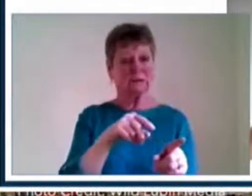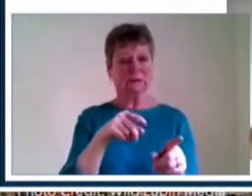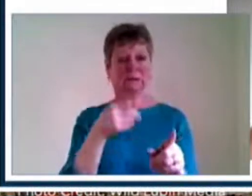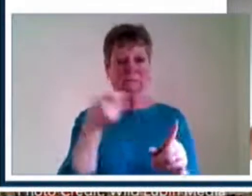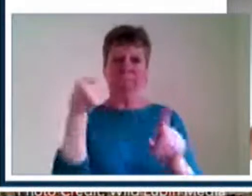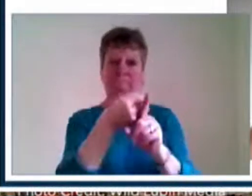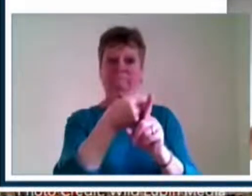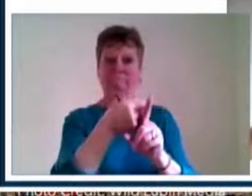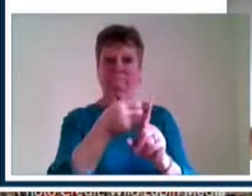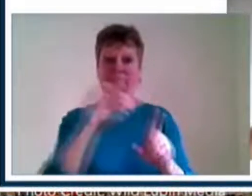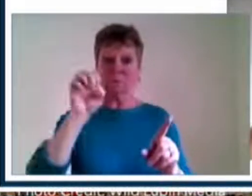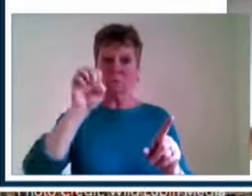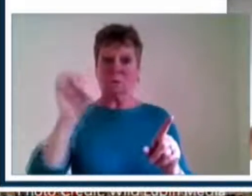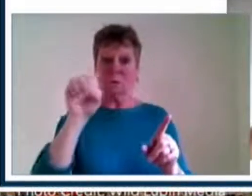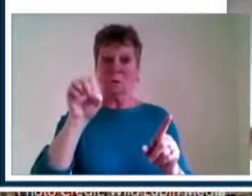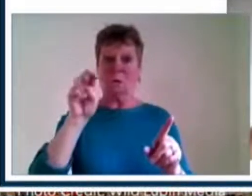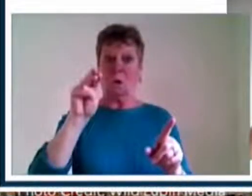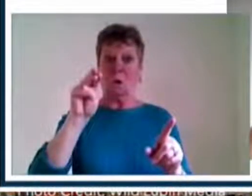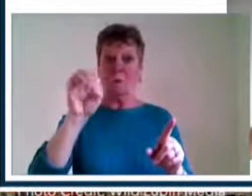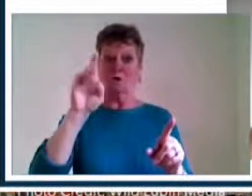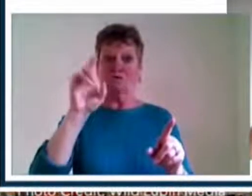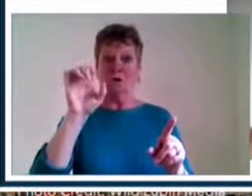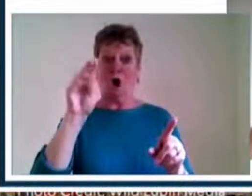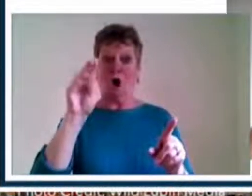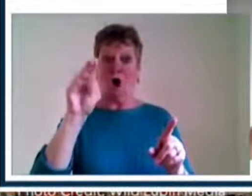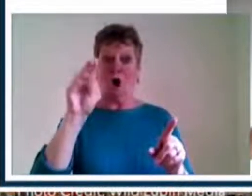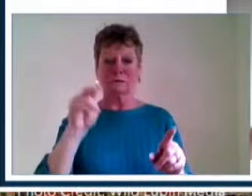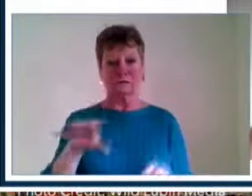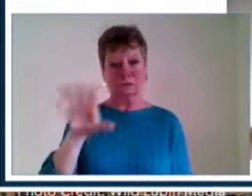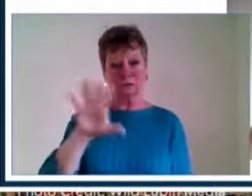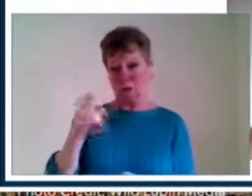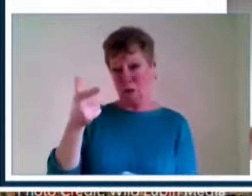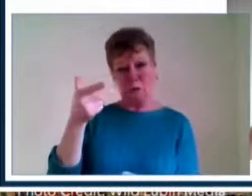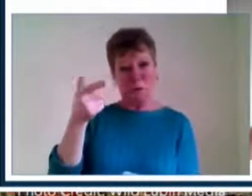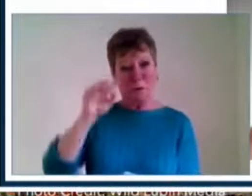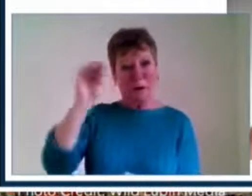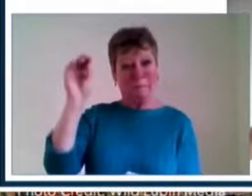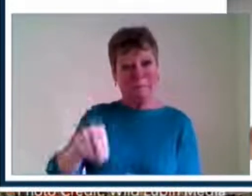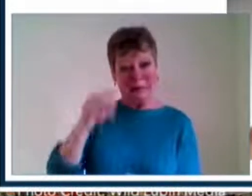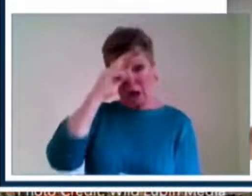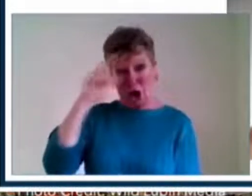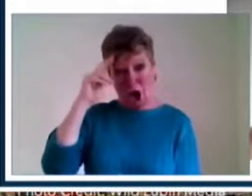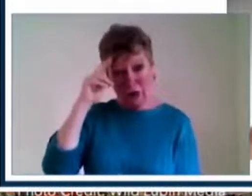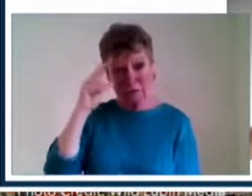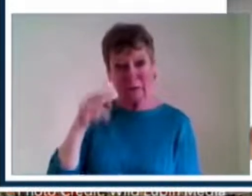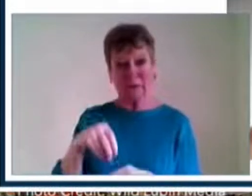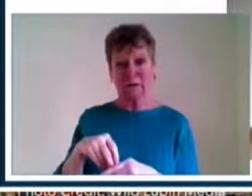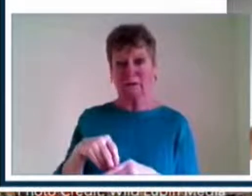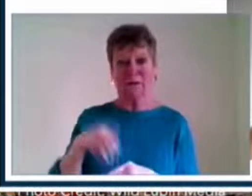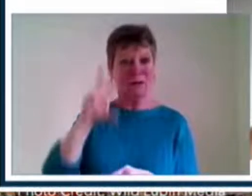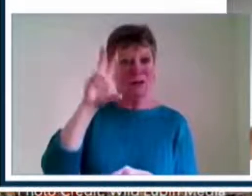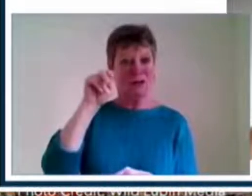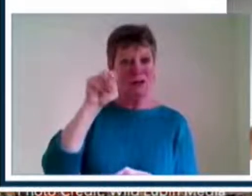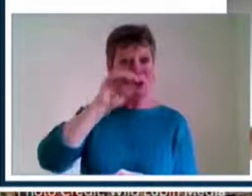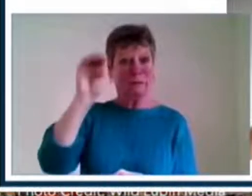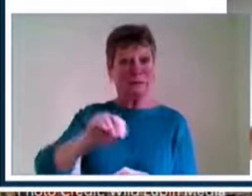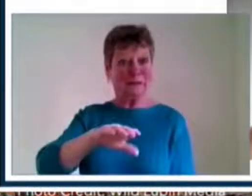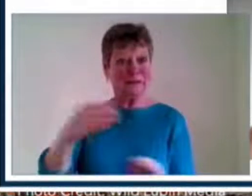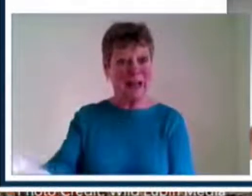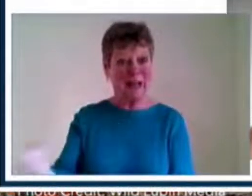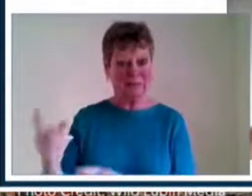that 7% account for 21% of hospitalizations and 30% of deaths since December